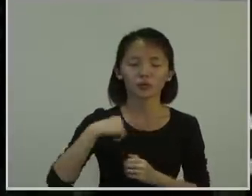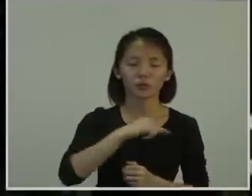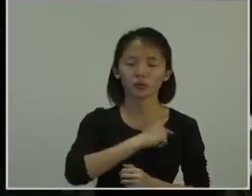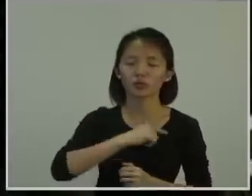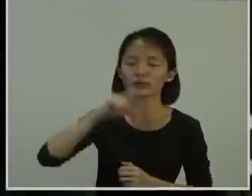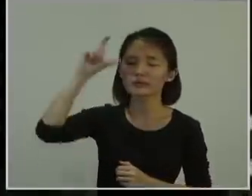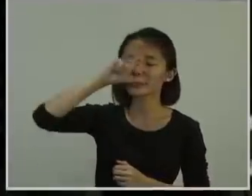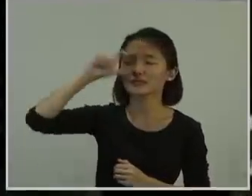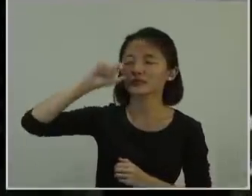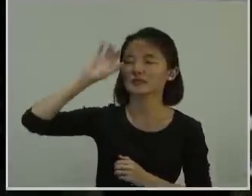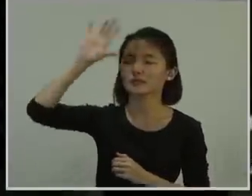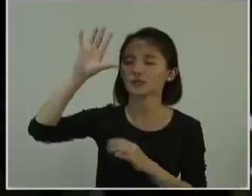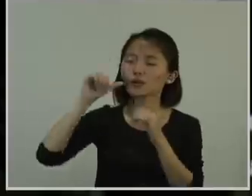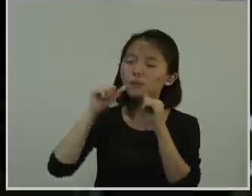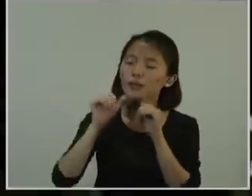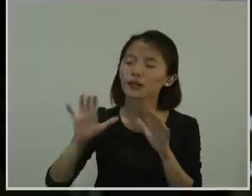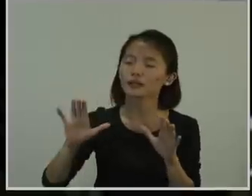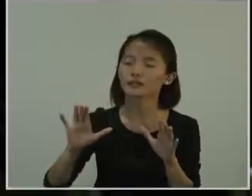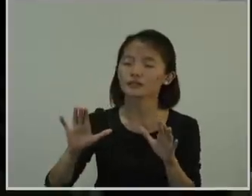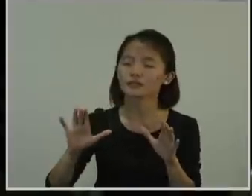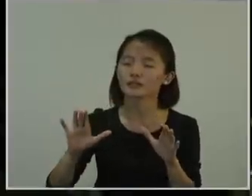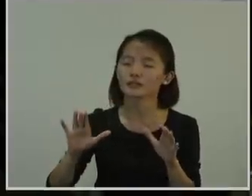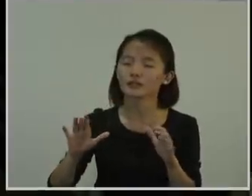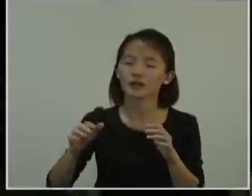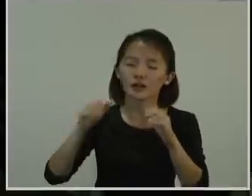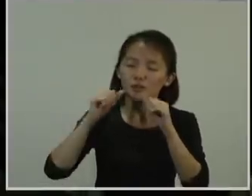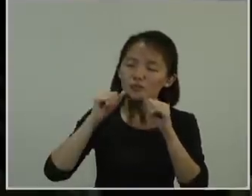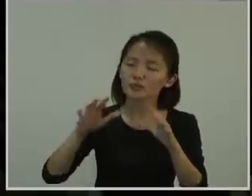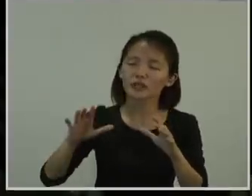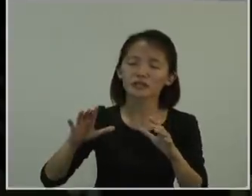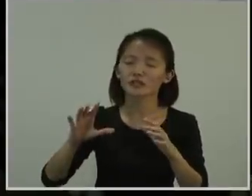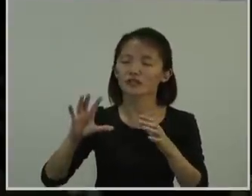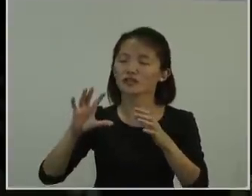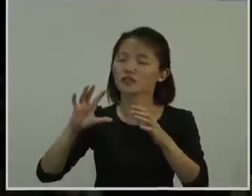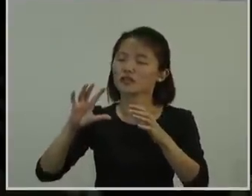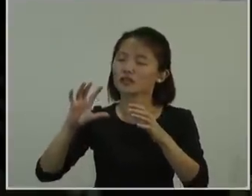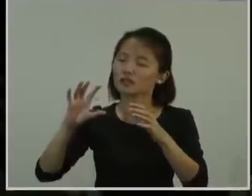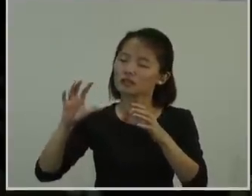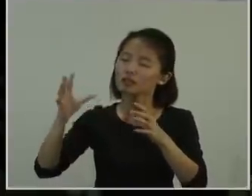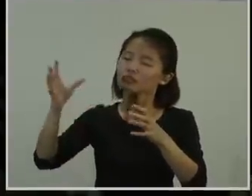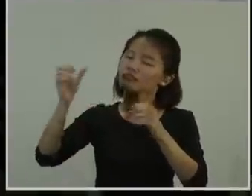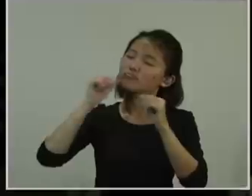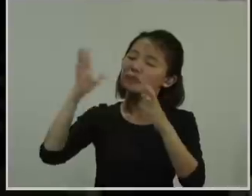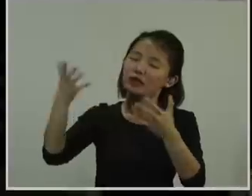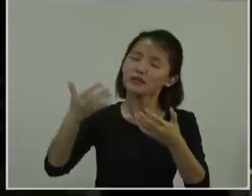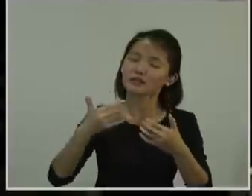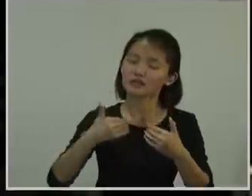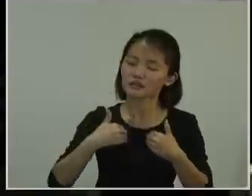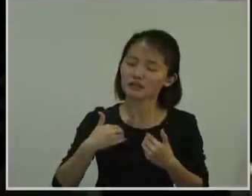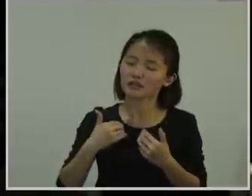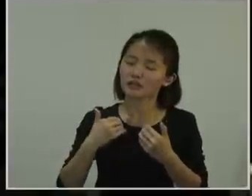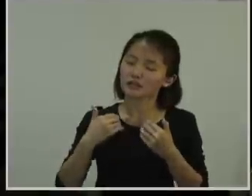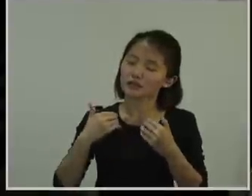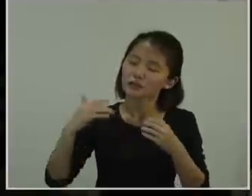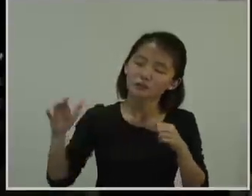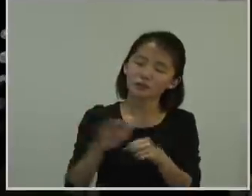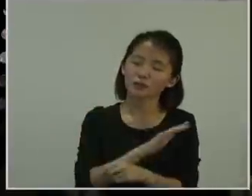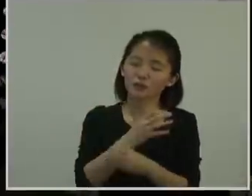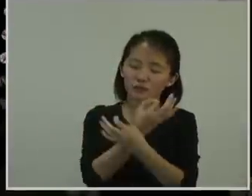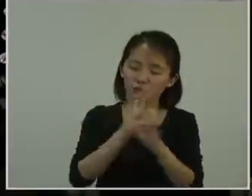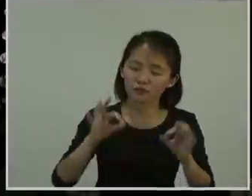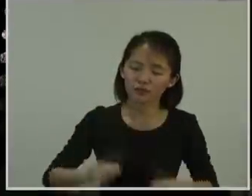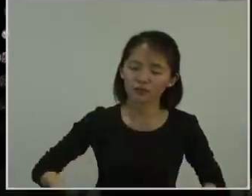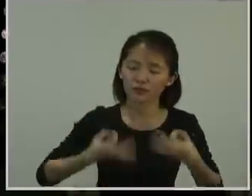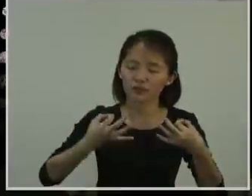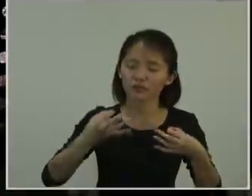blessing of a full and free life. in the powerful name